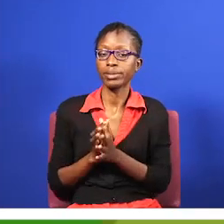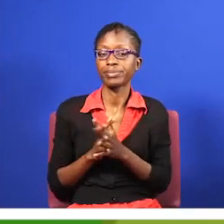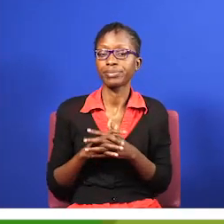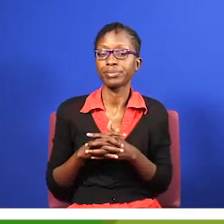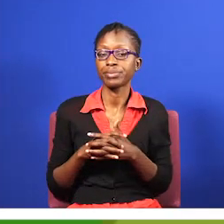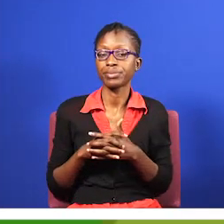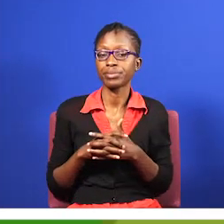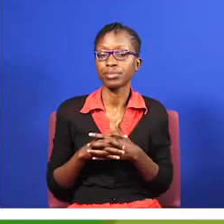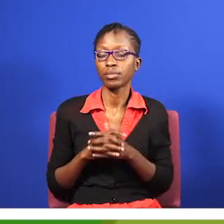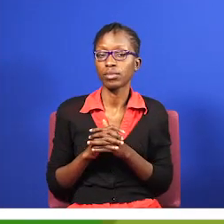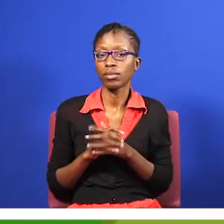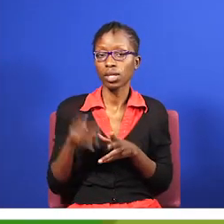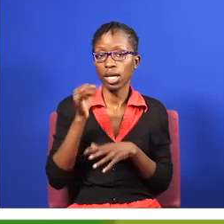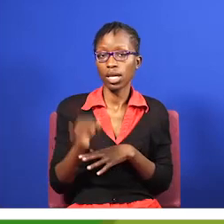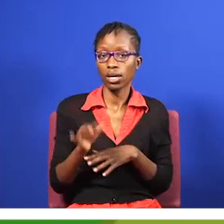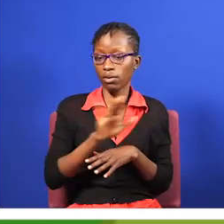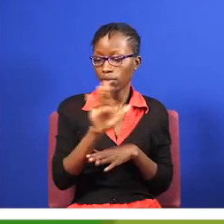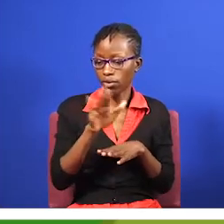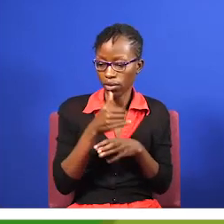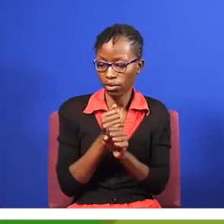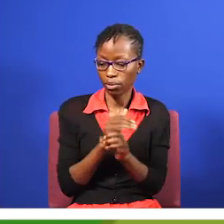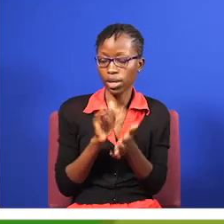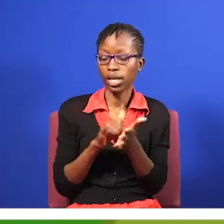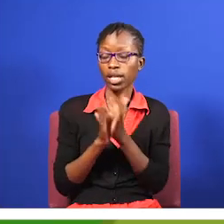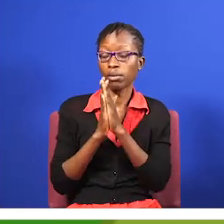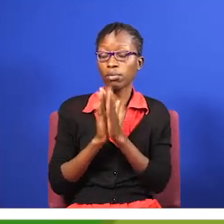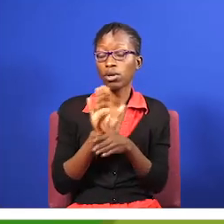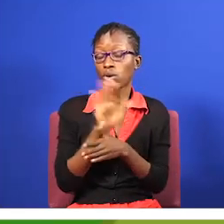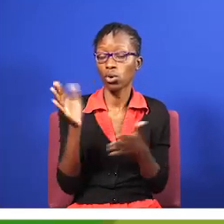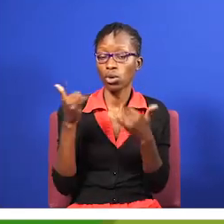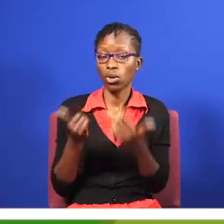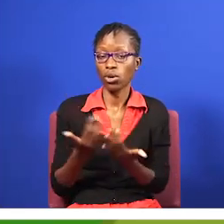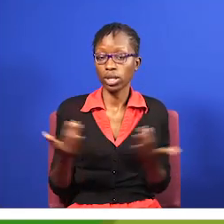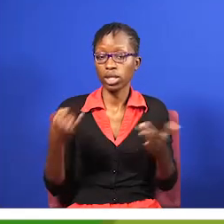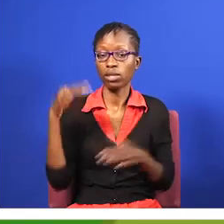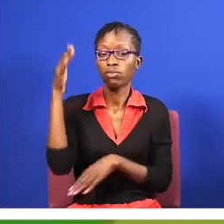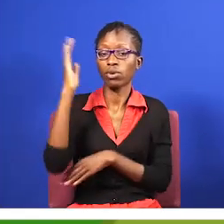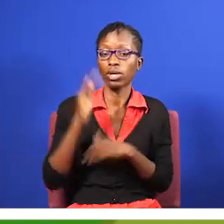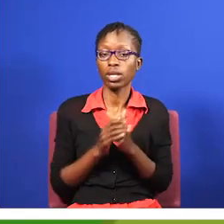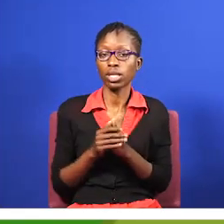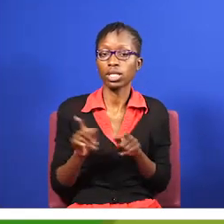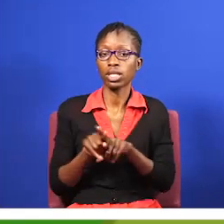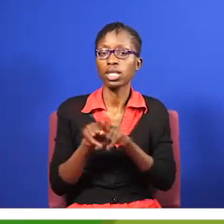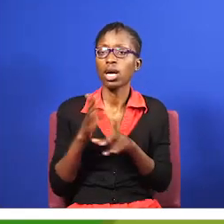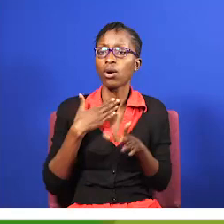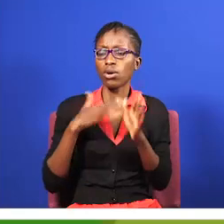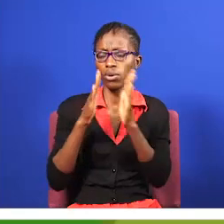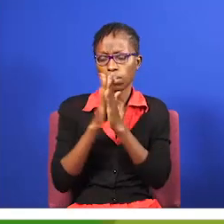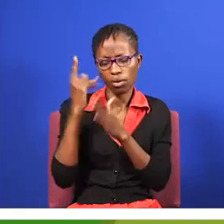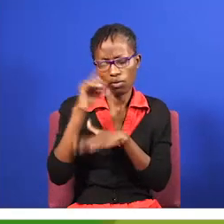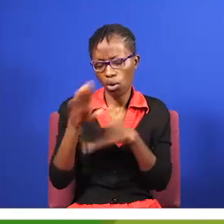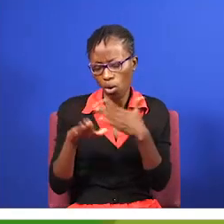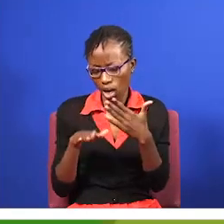Amen. So, if you have made that prayer, you are now a child of God. And I want to pray